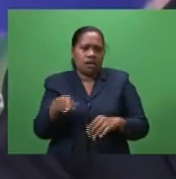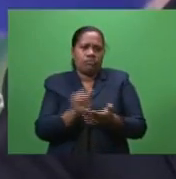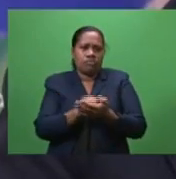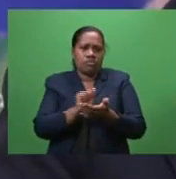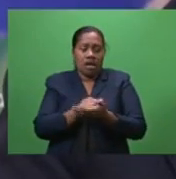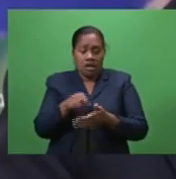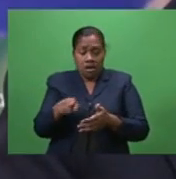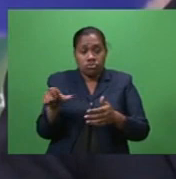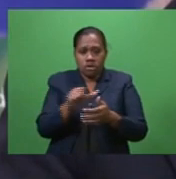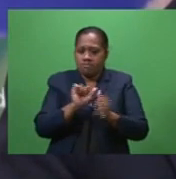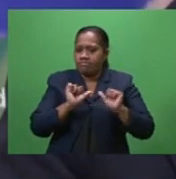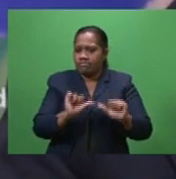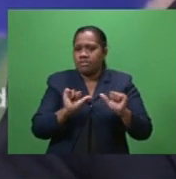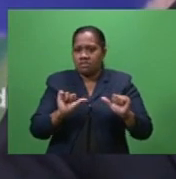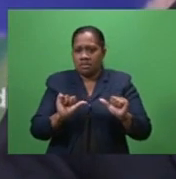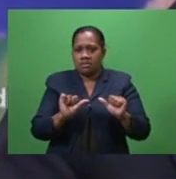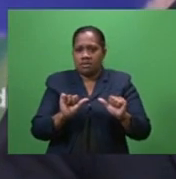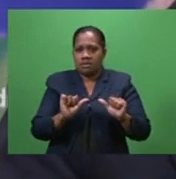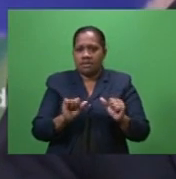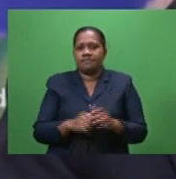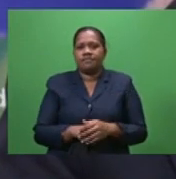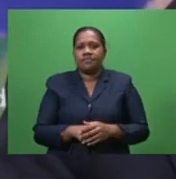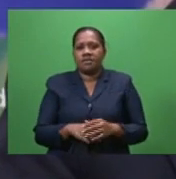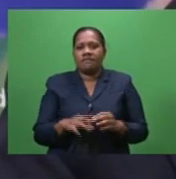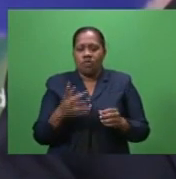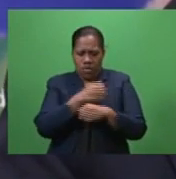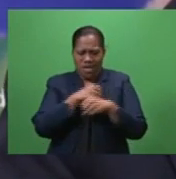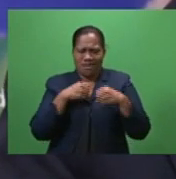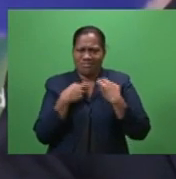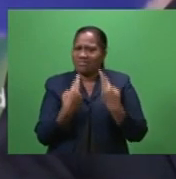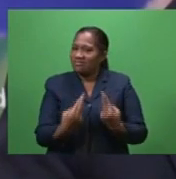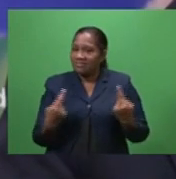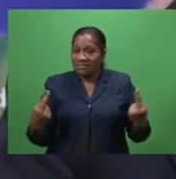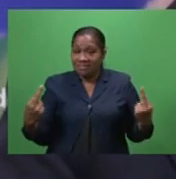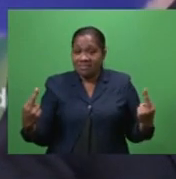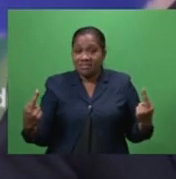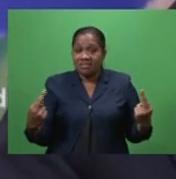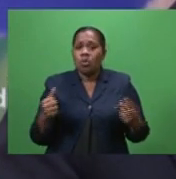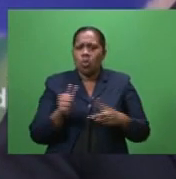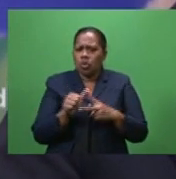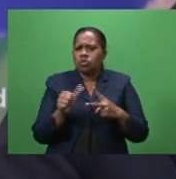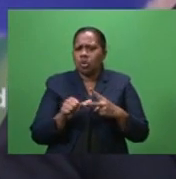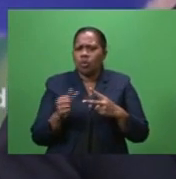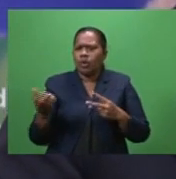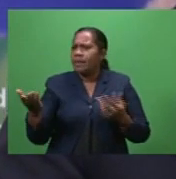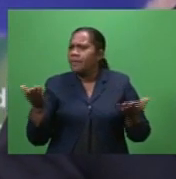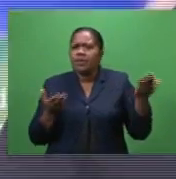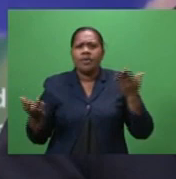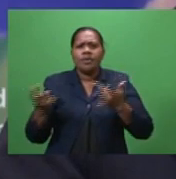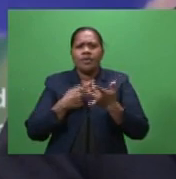protection, expansion and blending of our biological resources, but also bring in others into the net to be champions of